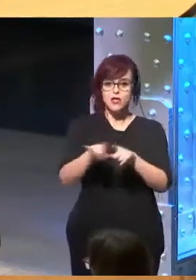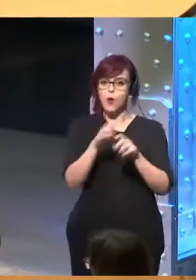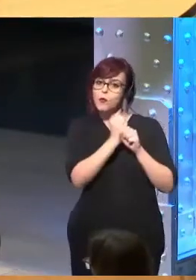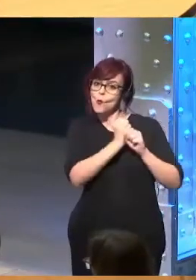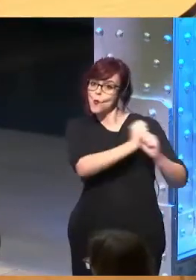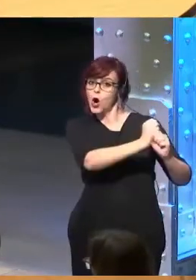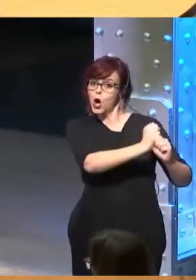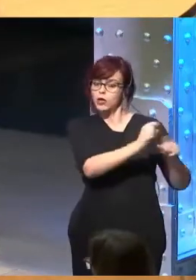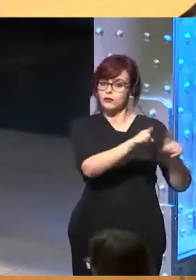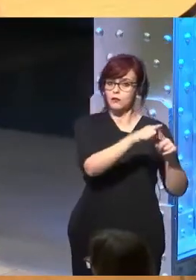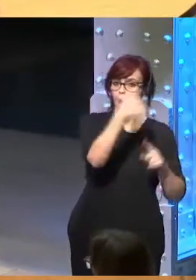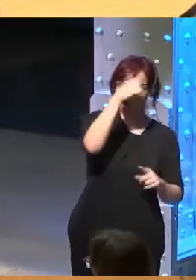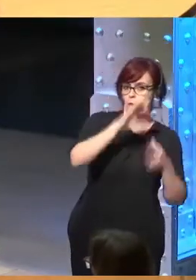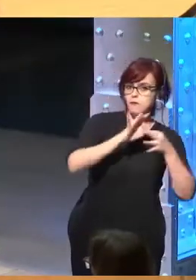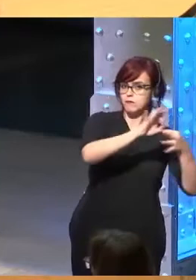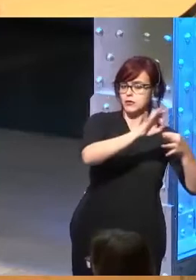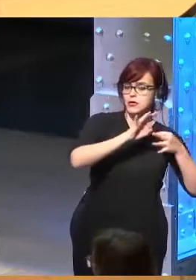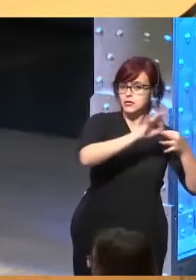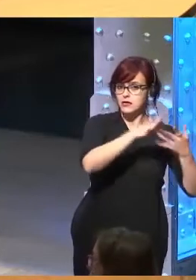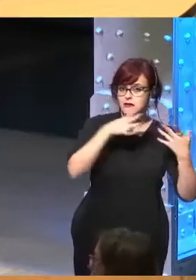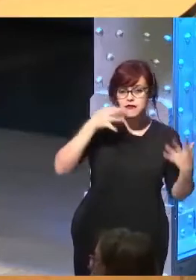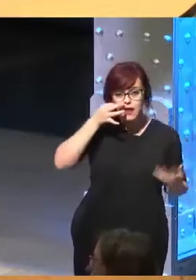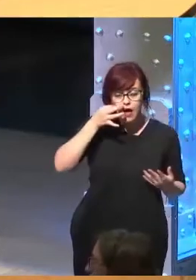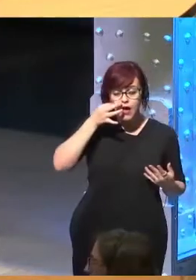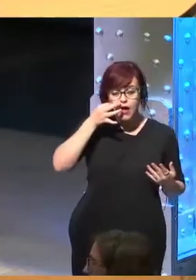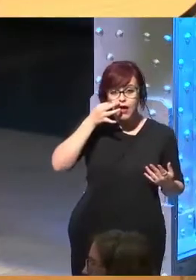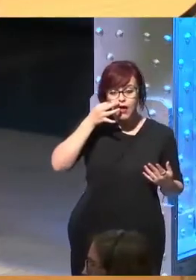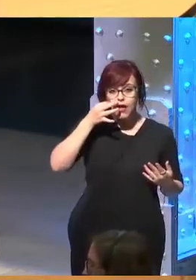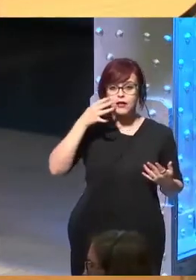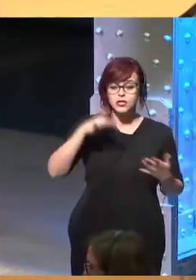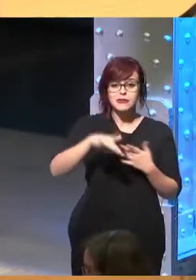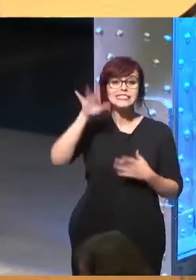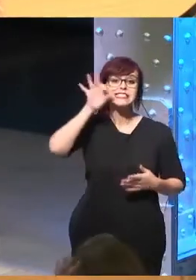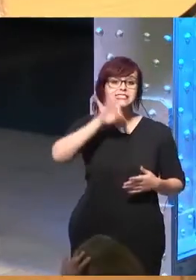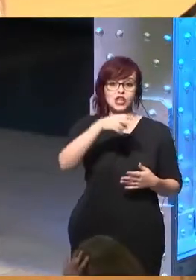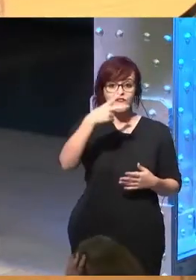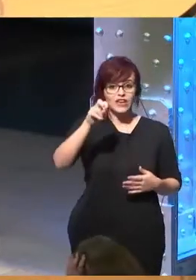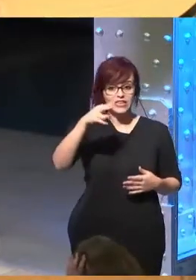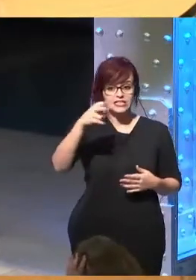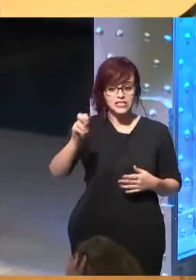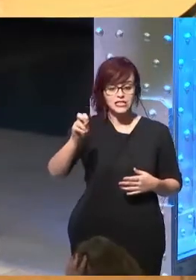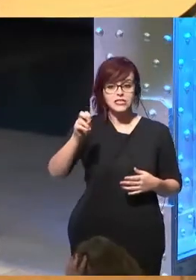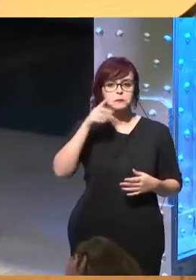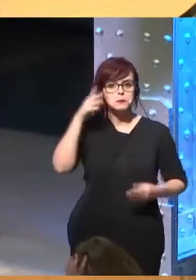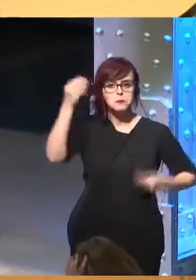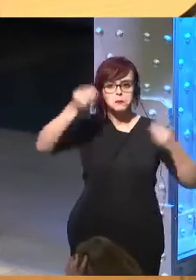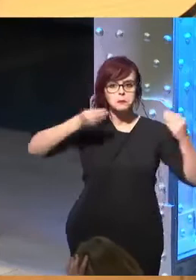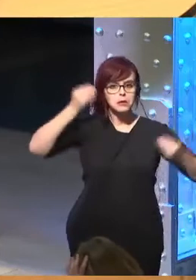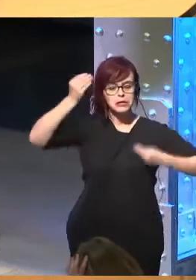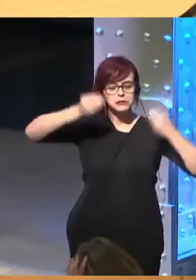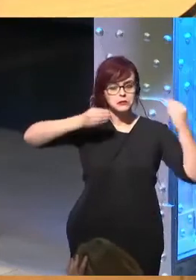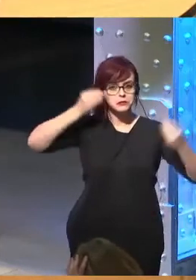for much of the 20th century, she was somehow reanimated as in a sense, the